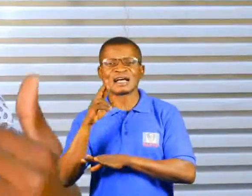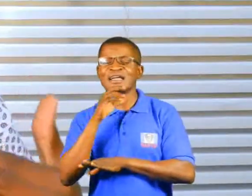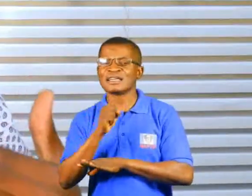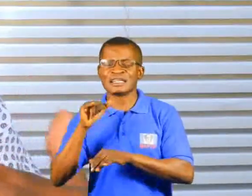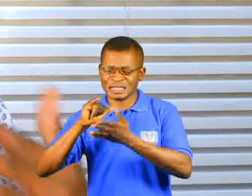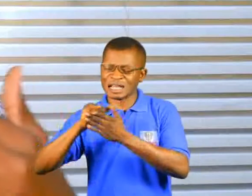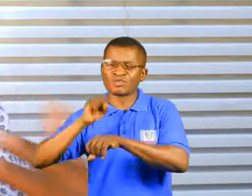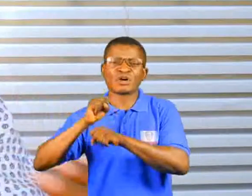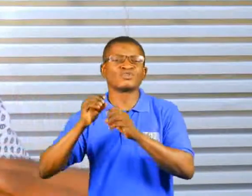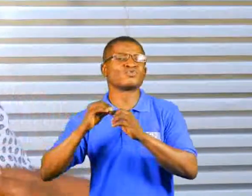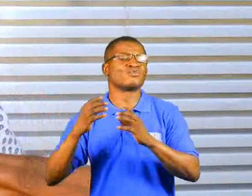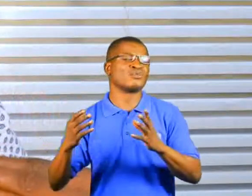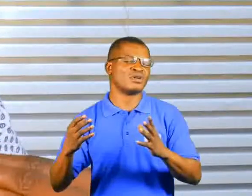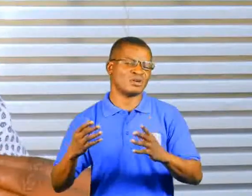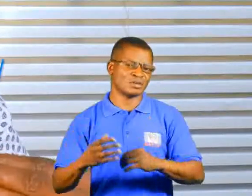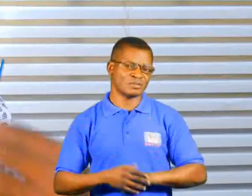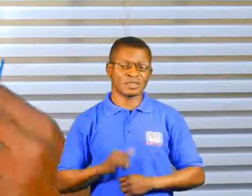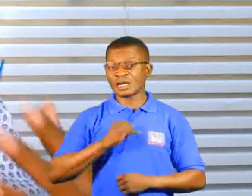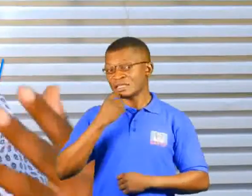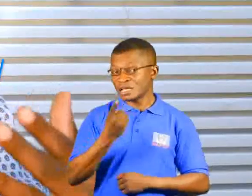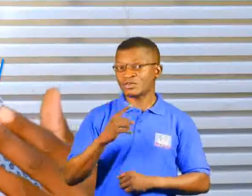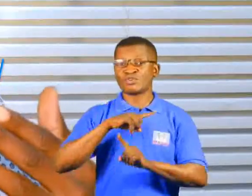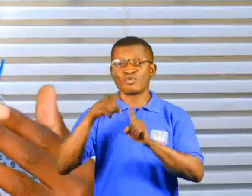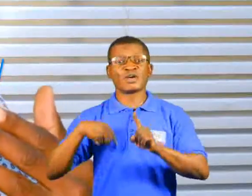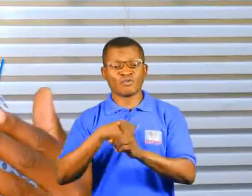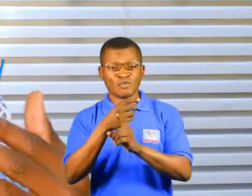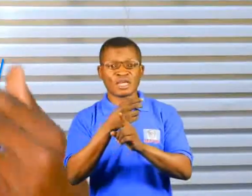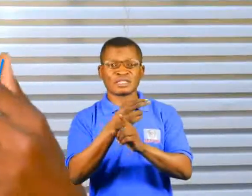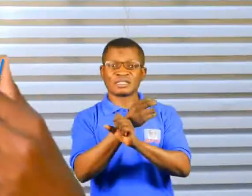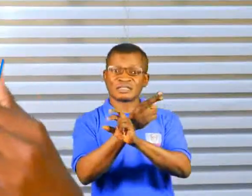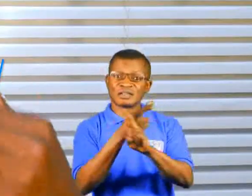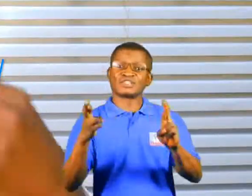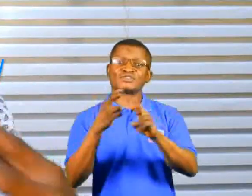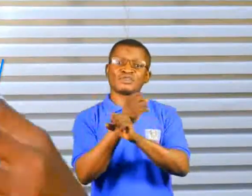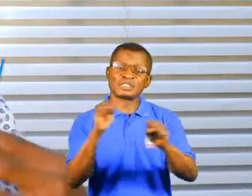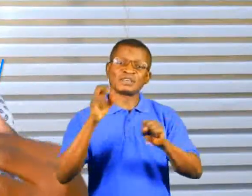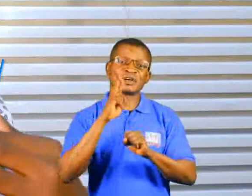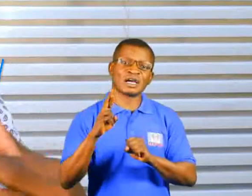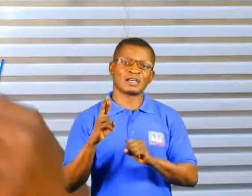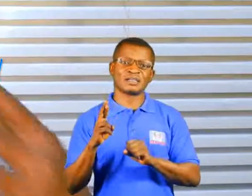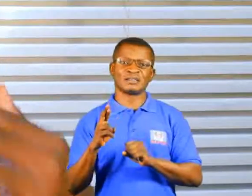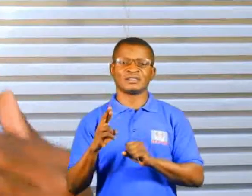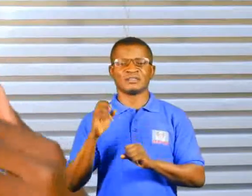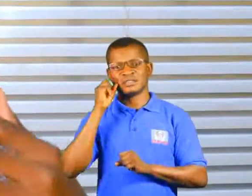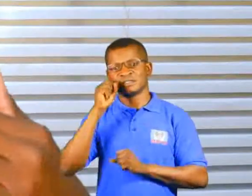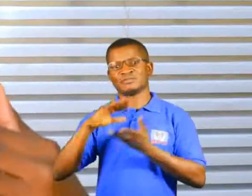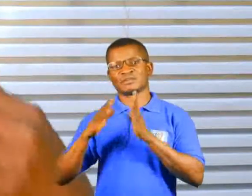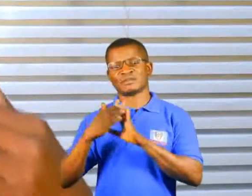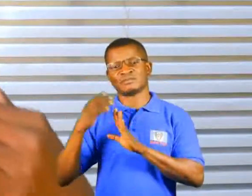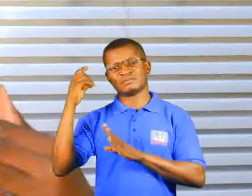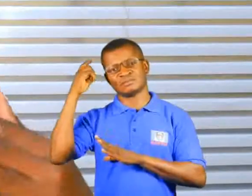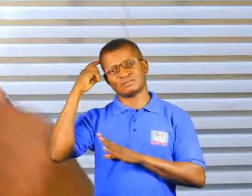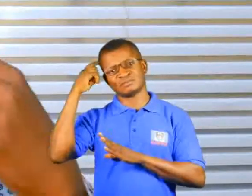the job was too much for her. And I tell you that when we eventually rescued this girl and she came back to Nigeria, she